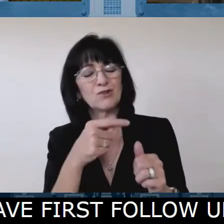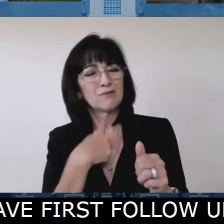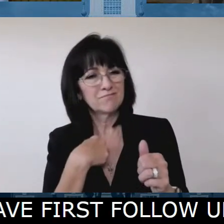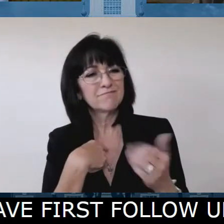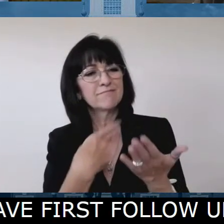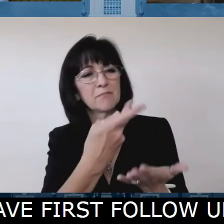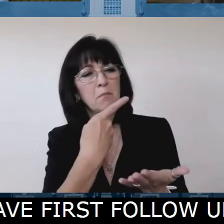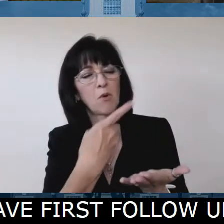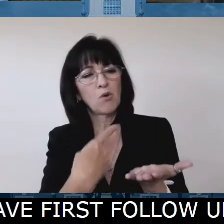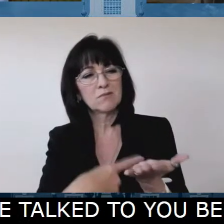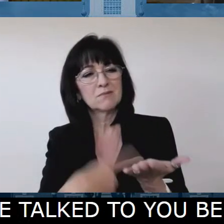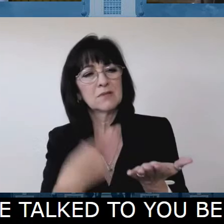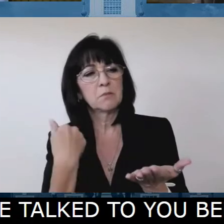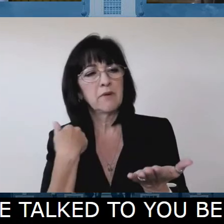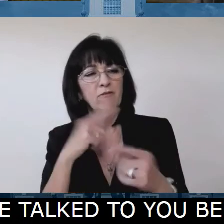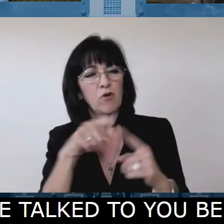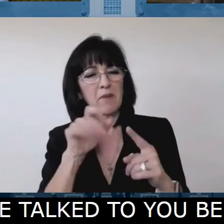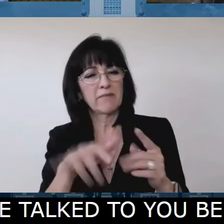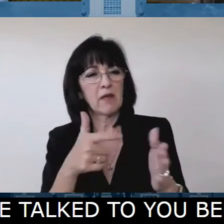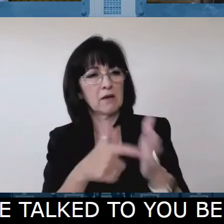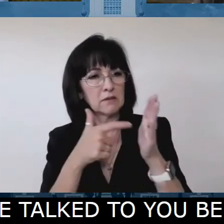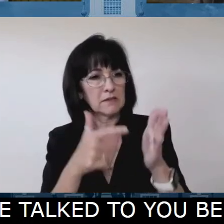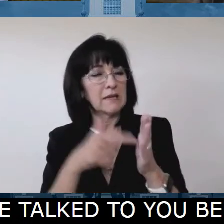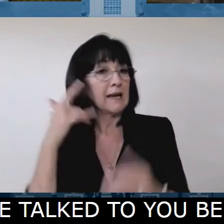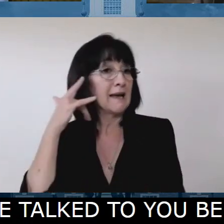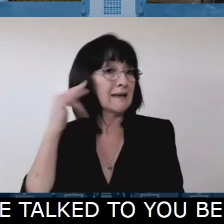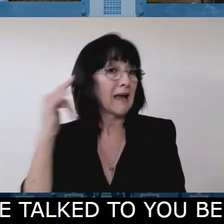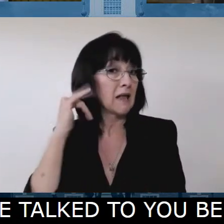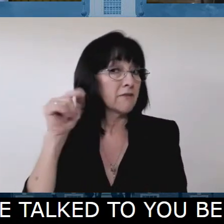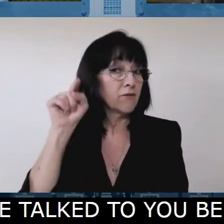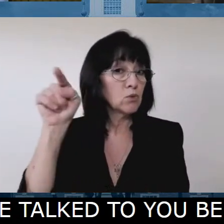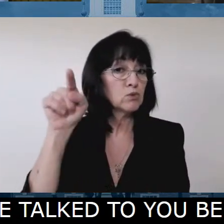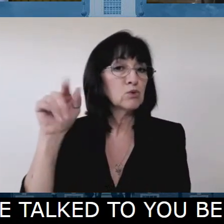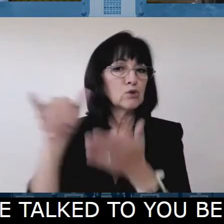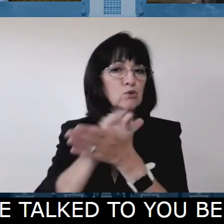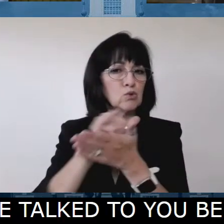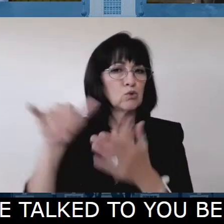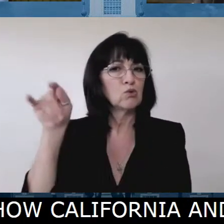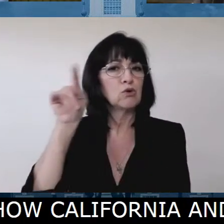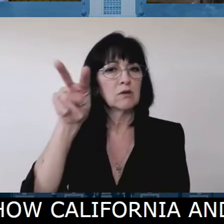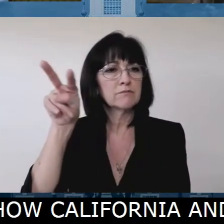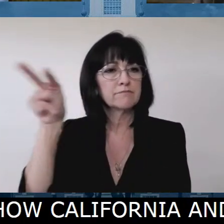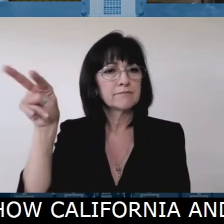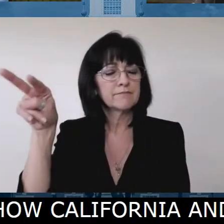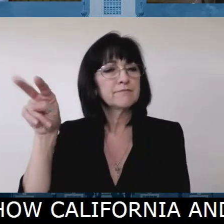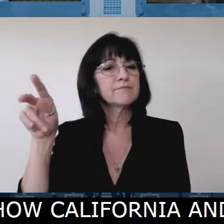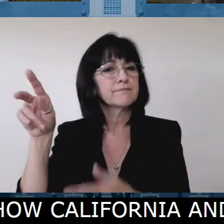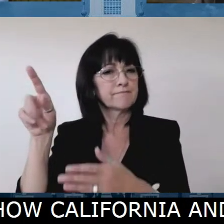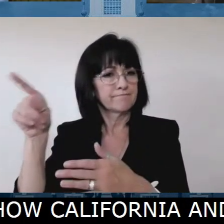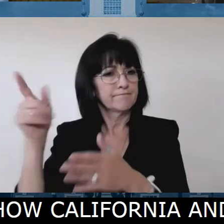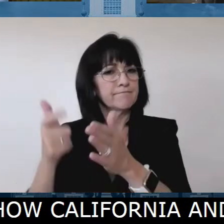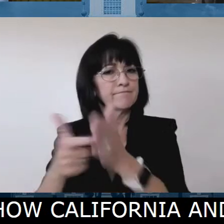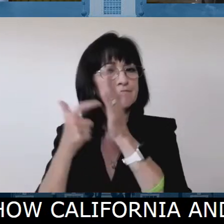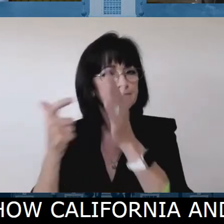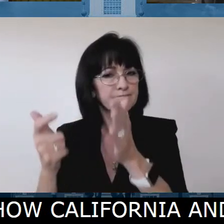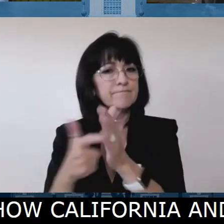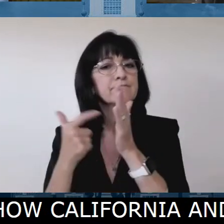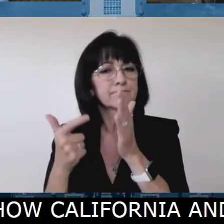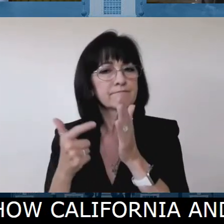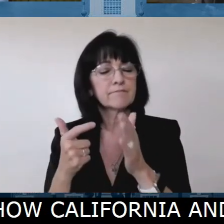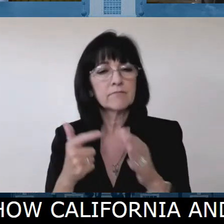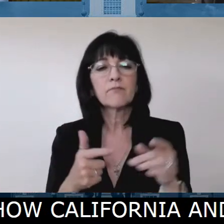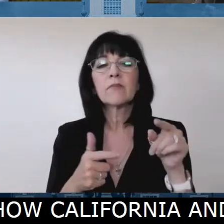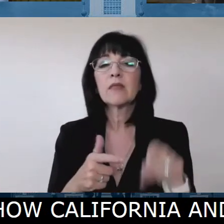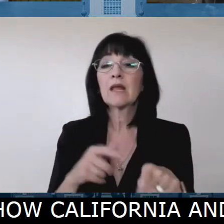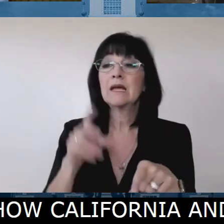how California and New York are requiring them. And you mentioned part of the reason it's it's not going as quickly in Delaware is because